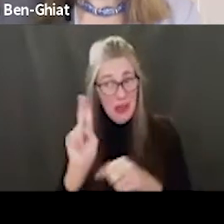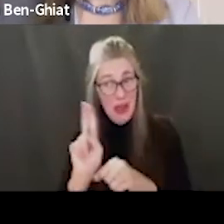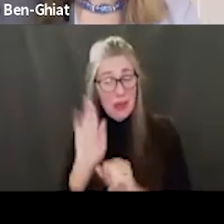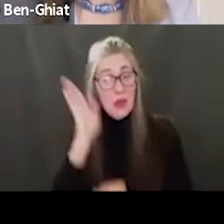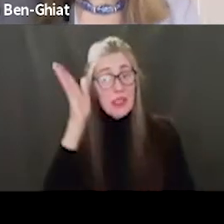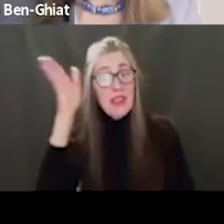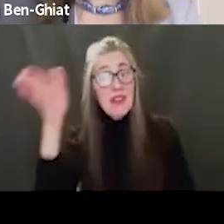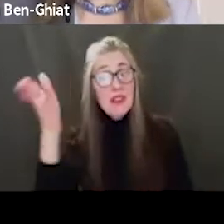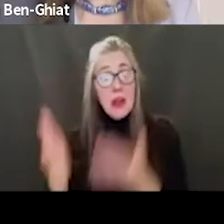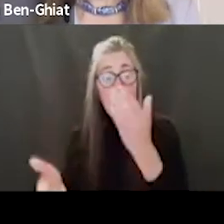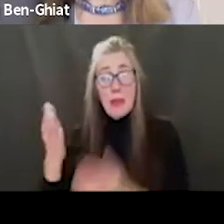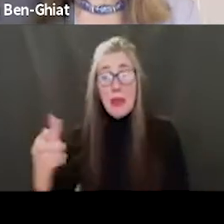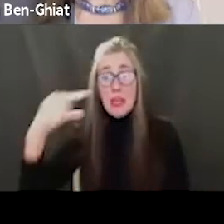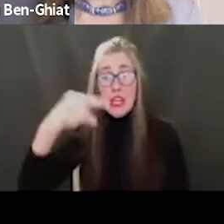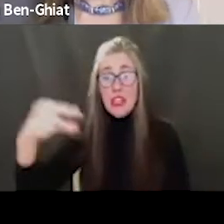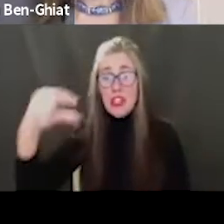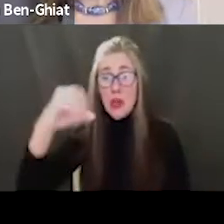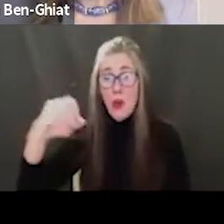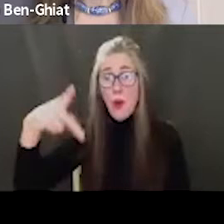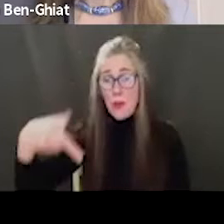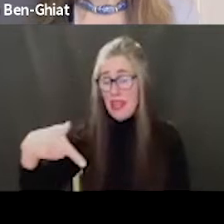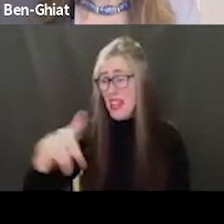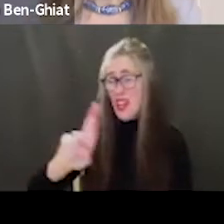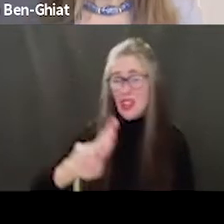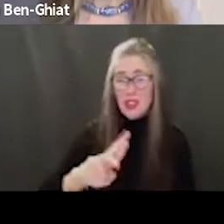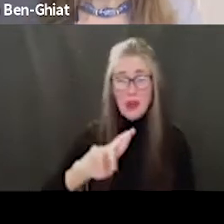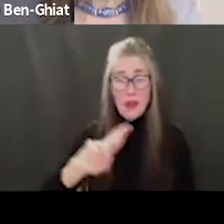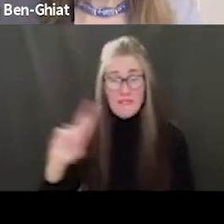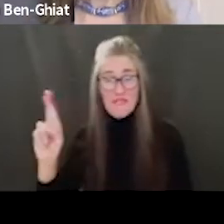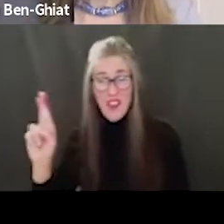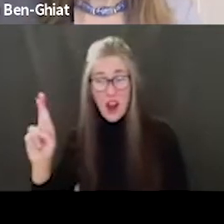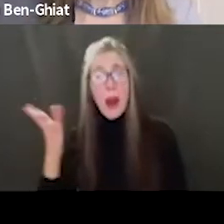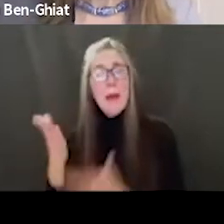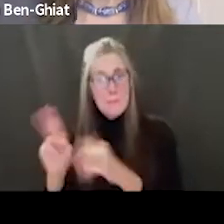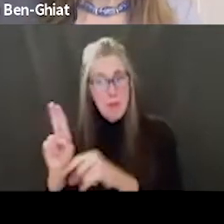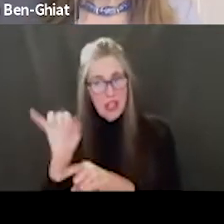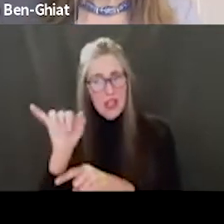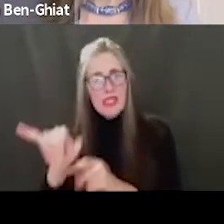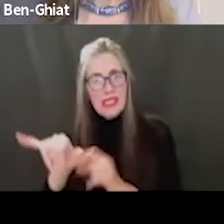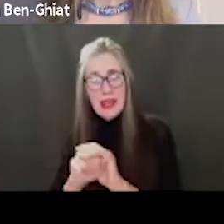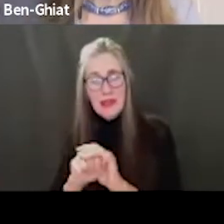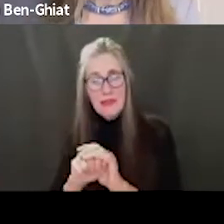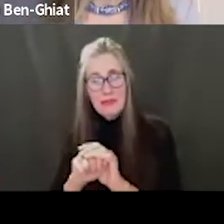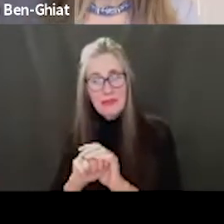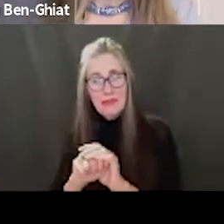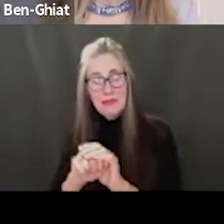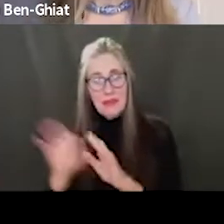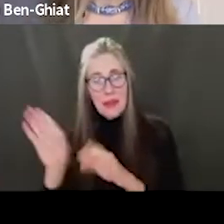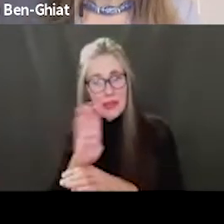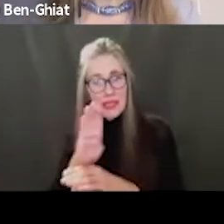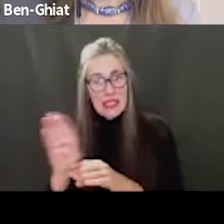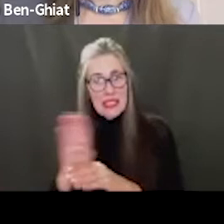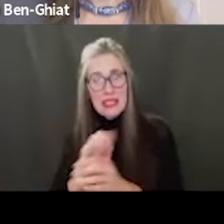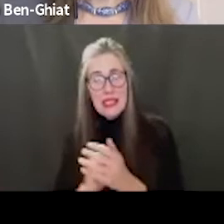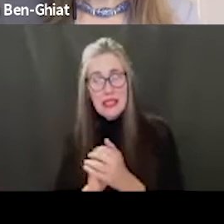GOP, which is a far-right party, conducts its business. It's everyday business. It